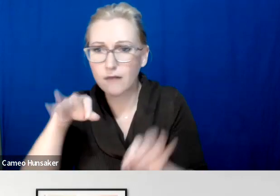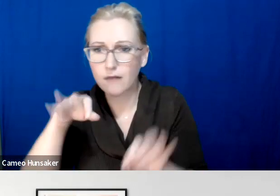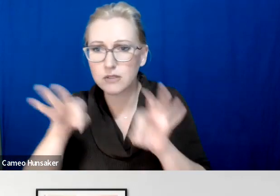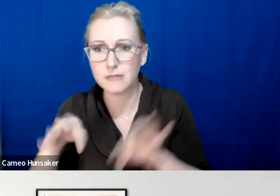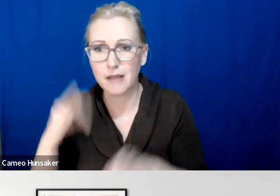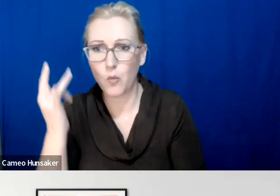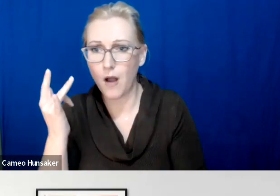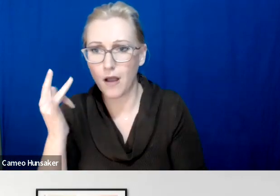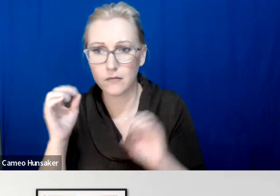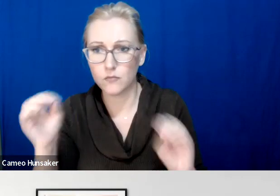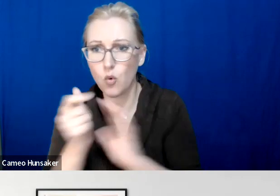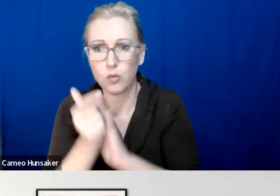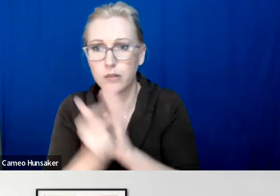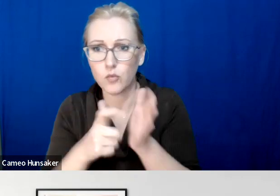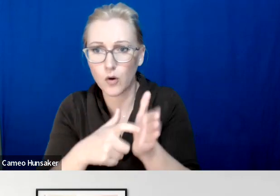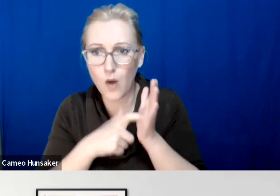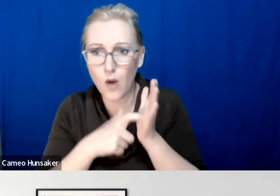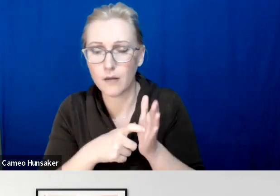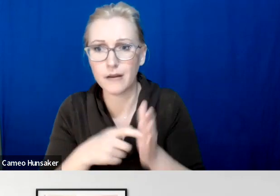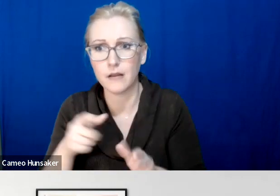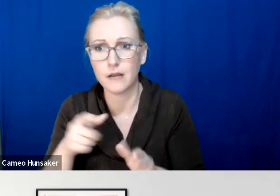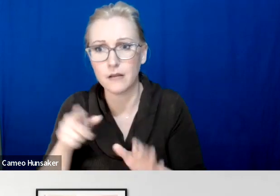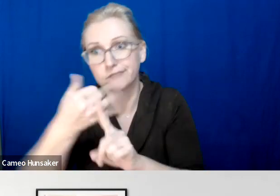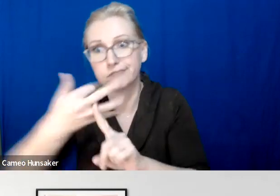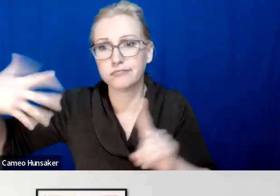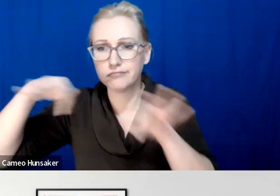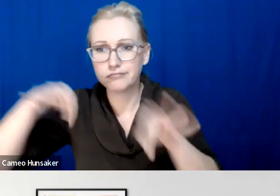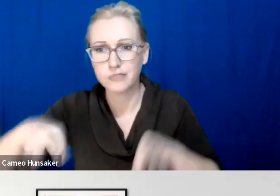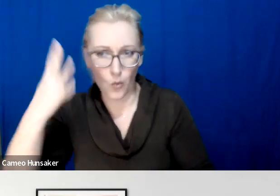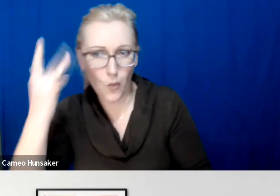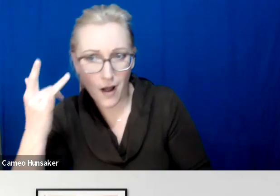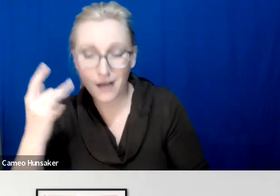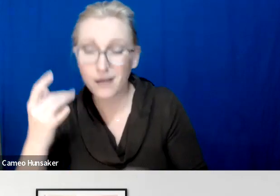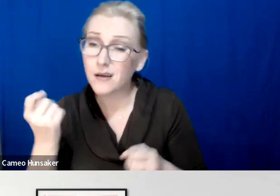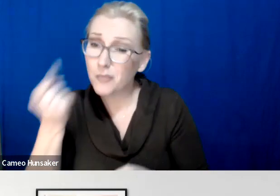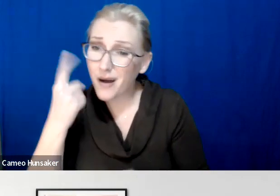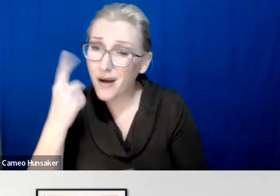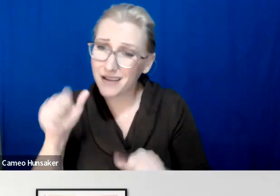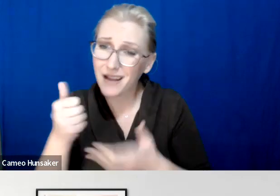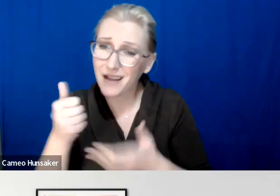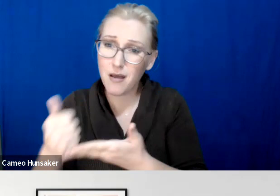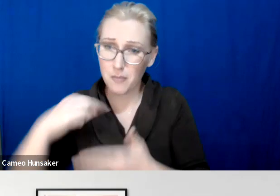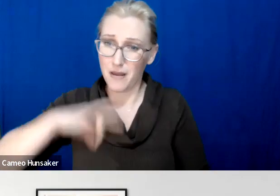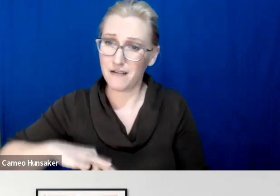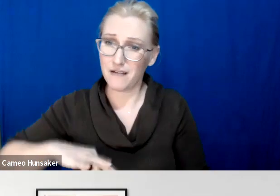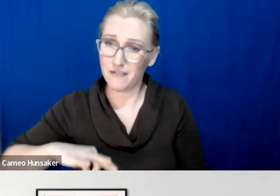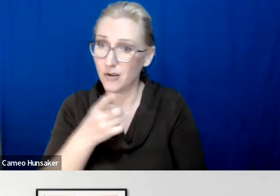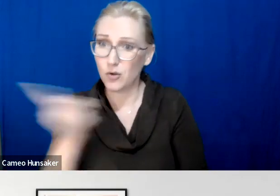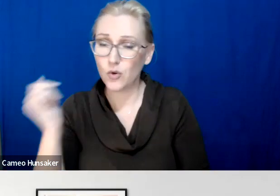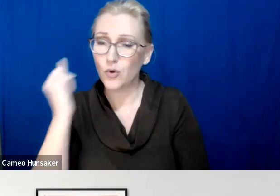there's no legal requirement that you justify why you're requesting it. But I think it can be helpful to do so, to kind of